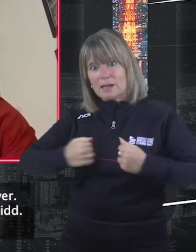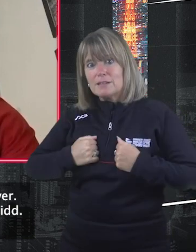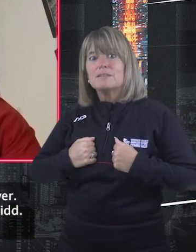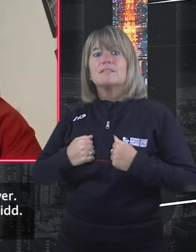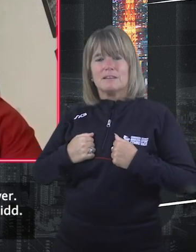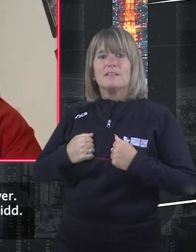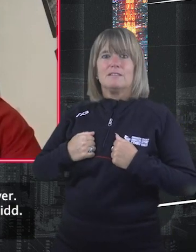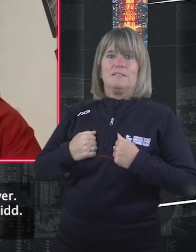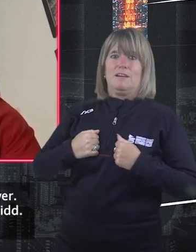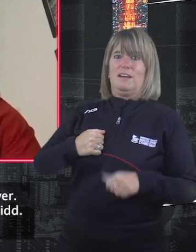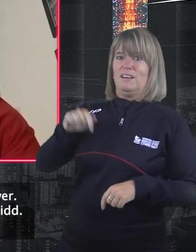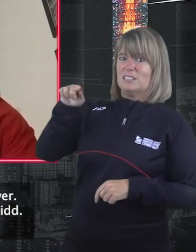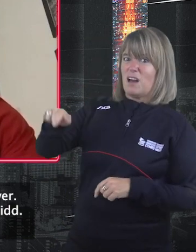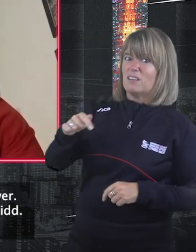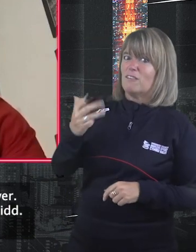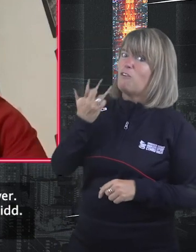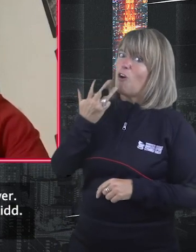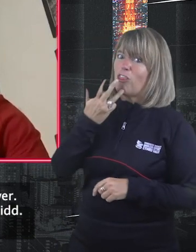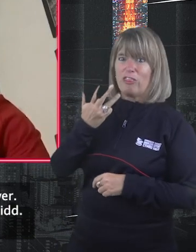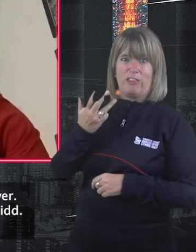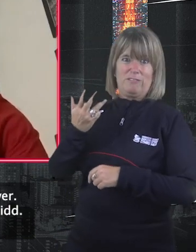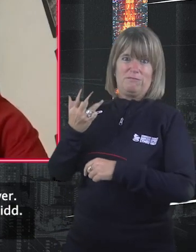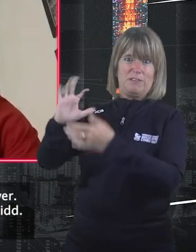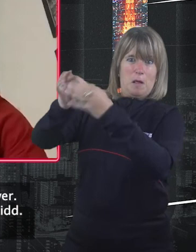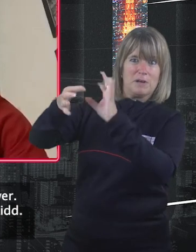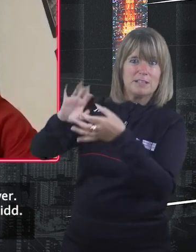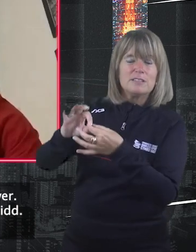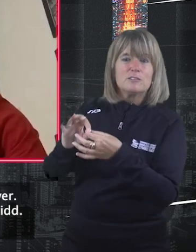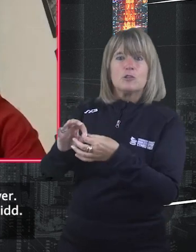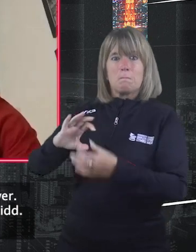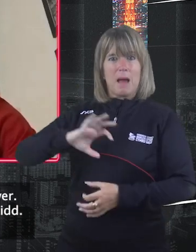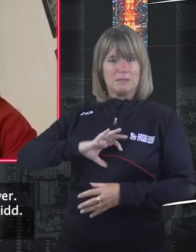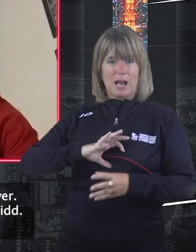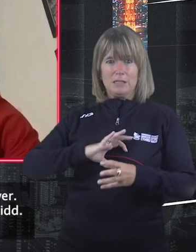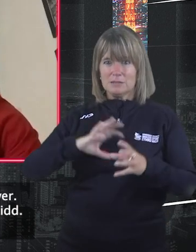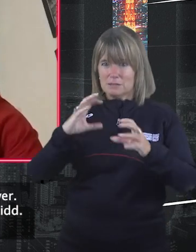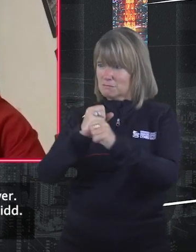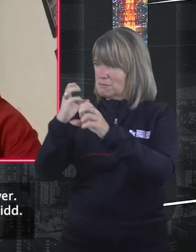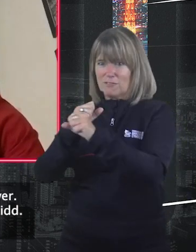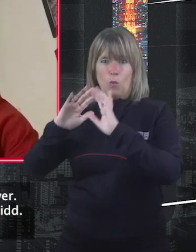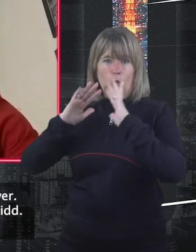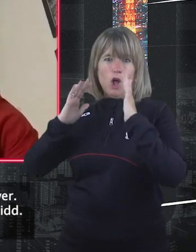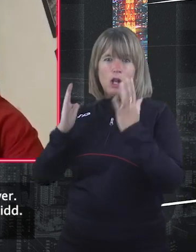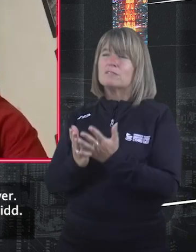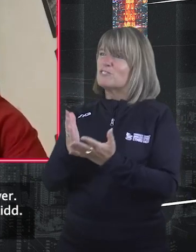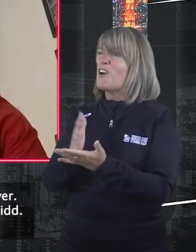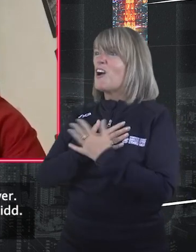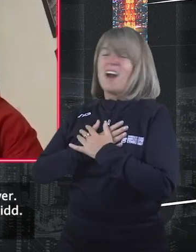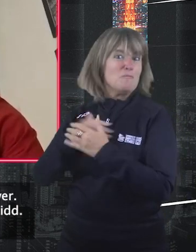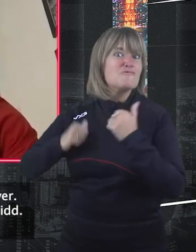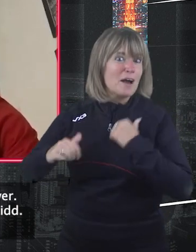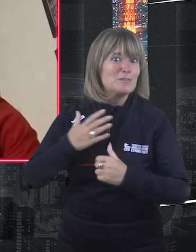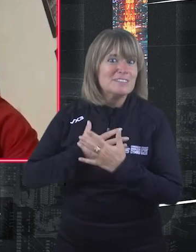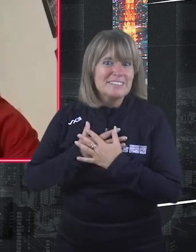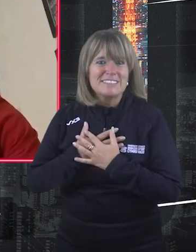European champion, and this will be my fourth Olympics, and I've won a lot of medals all over the world. So yeah,